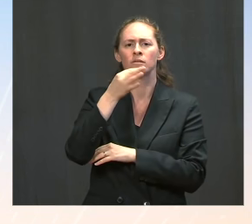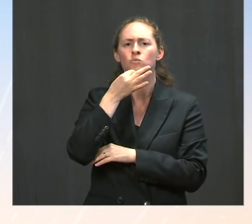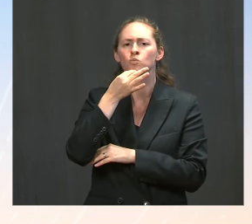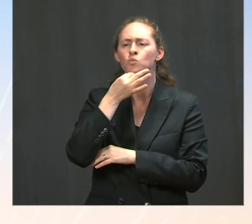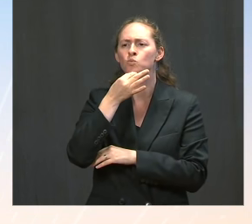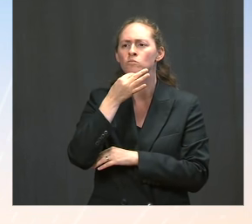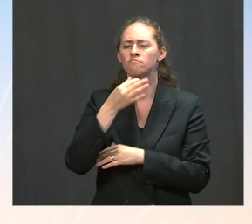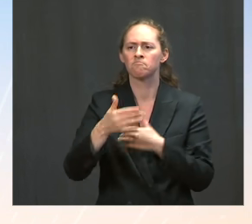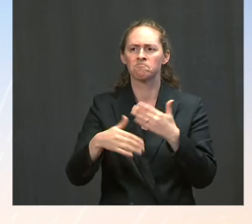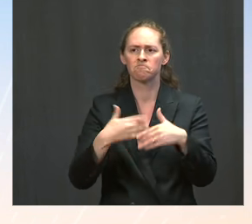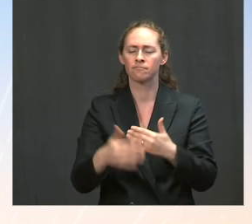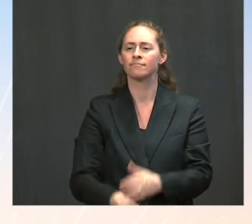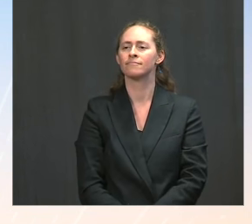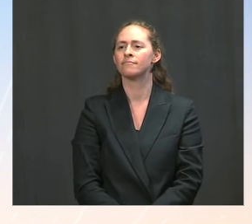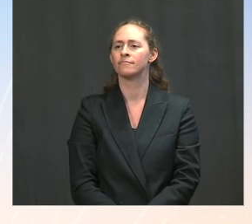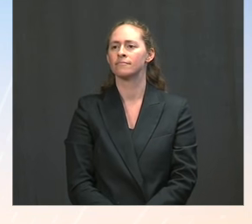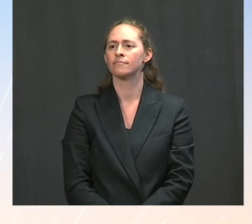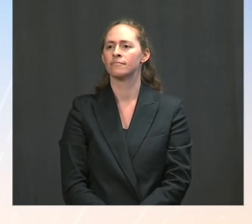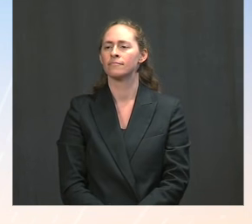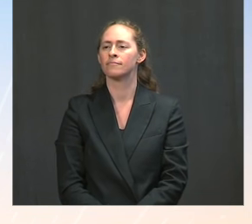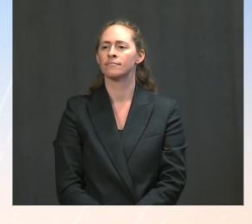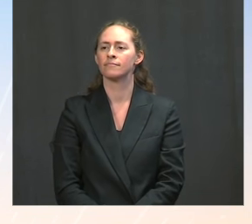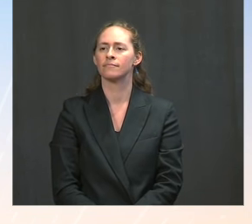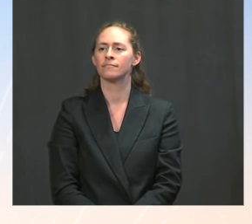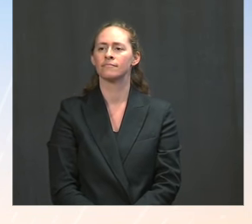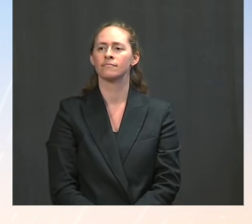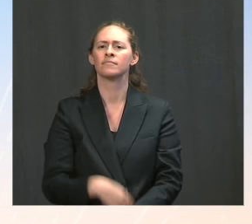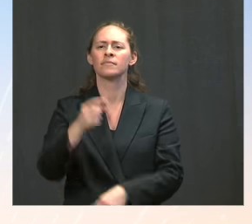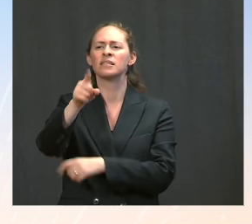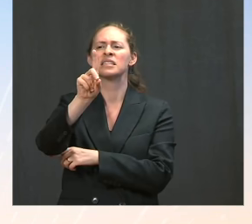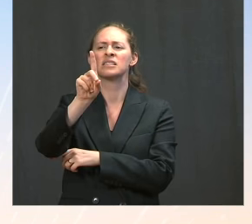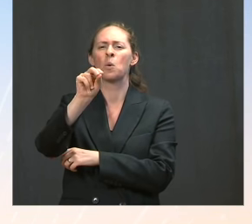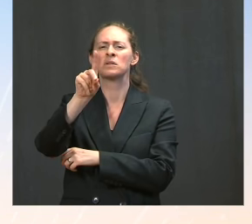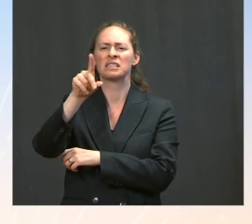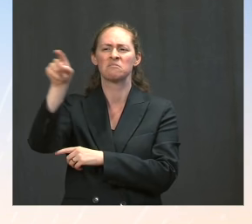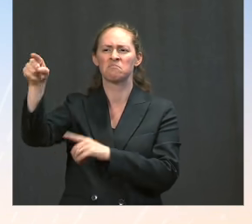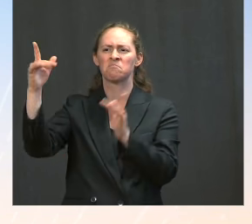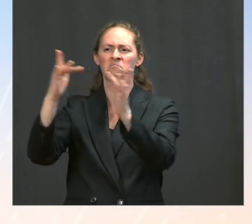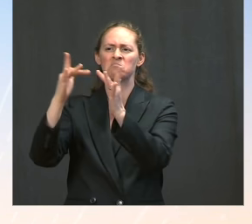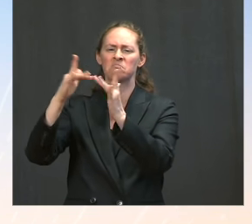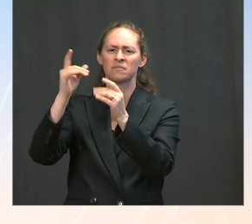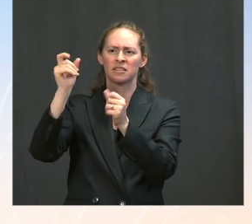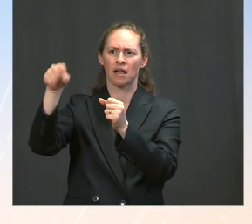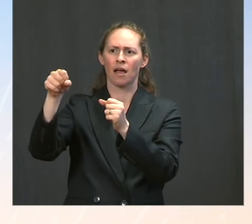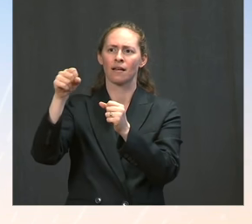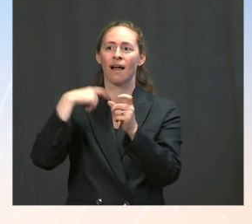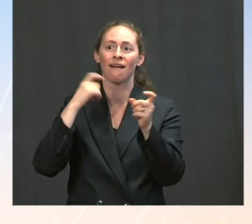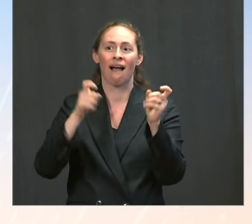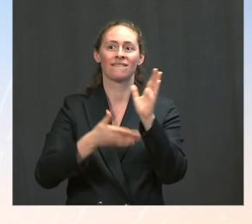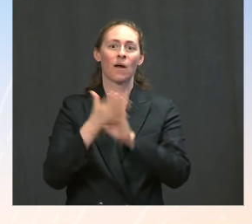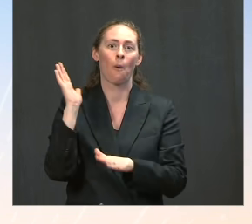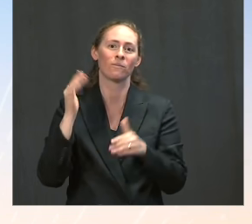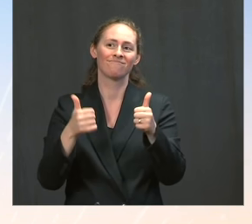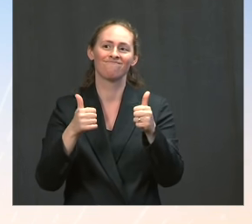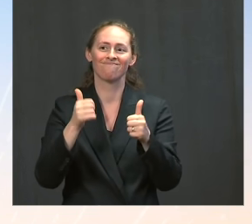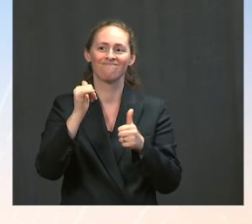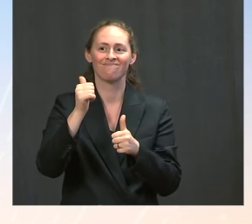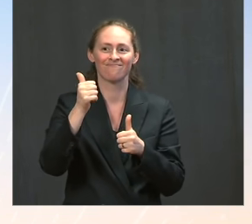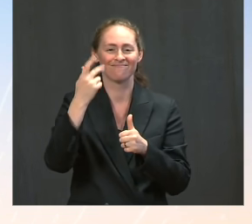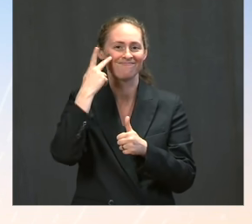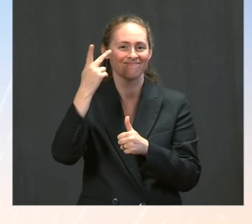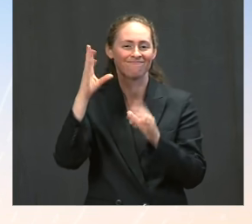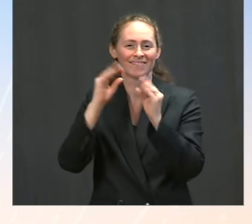would point you to the Department of Defense, and they can outline more specifically. Okay. All right, I got to go because you got to go see the president. All right, thanks, everybody.